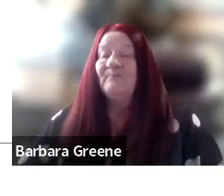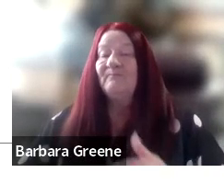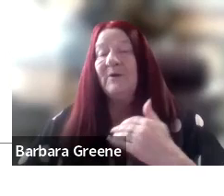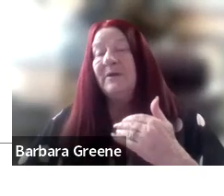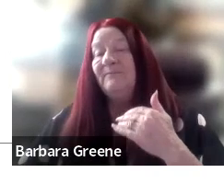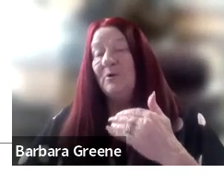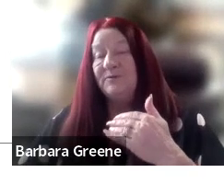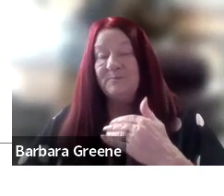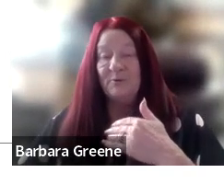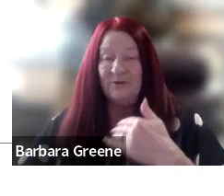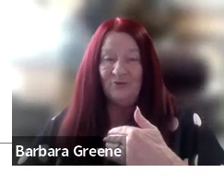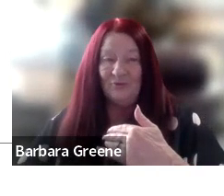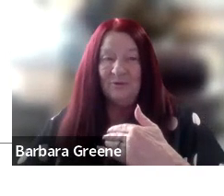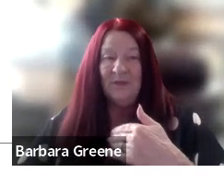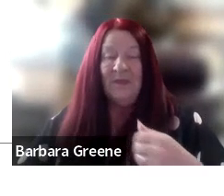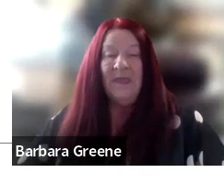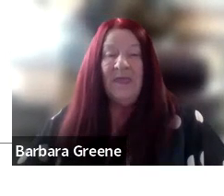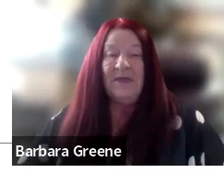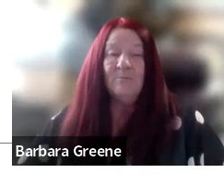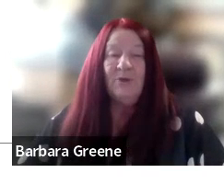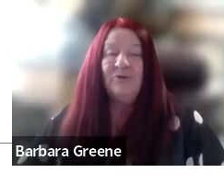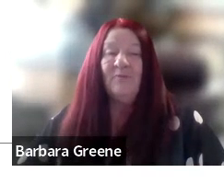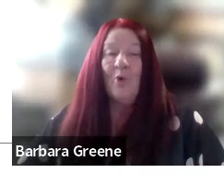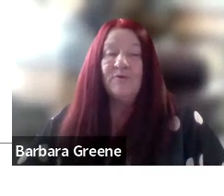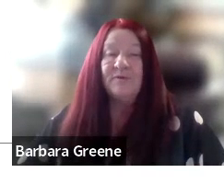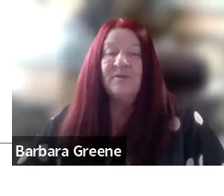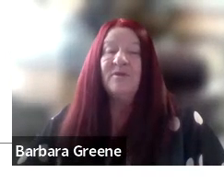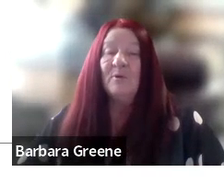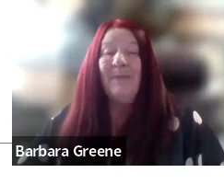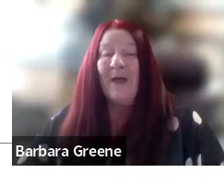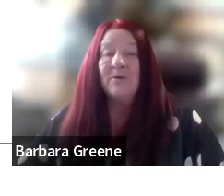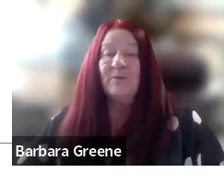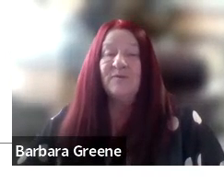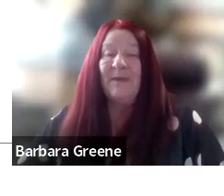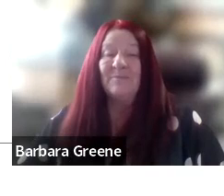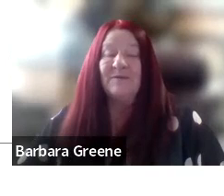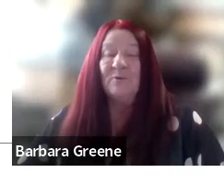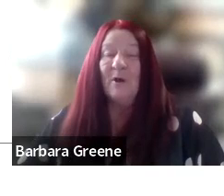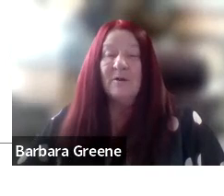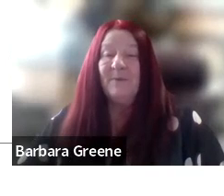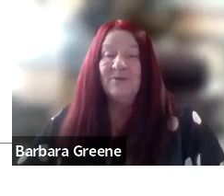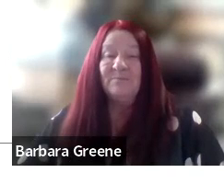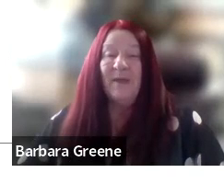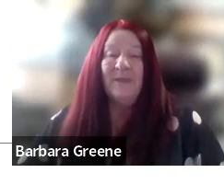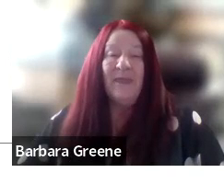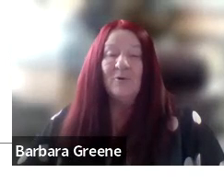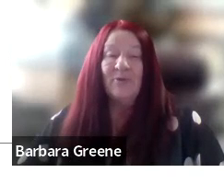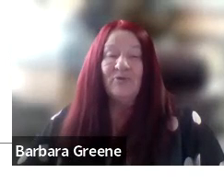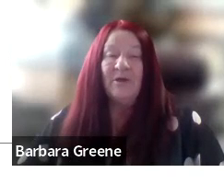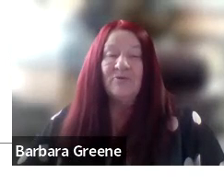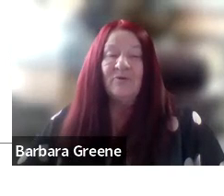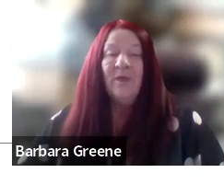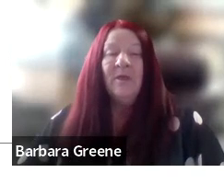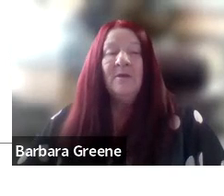their very fullest potential. And our mission, of course, is to empower those families who are affected by behavioral